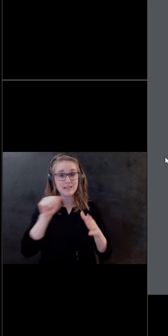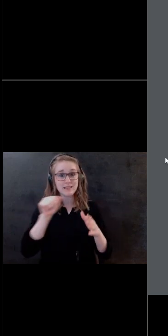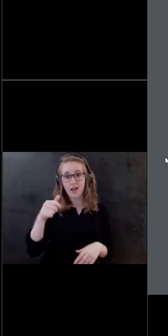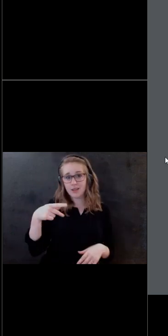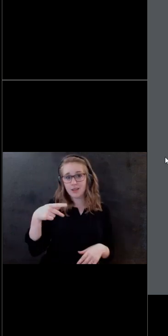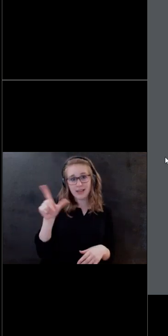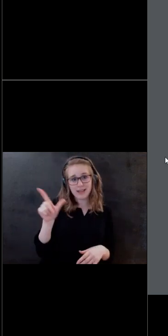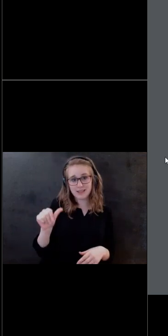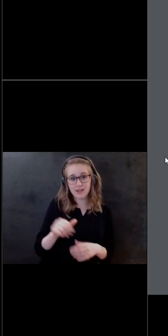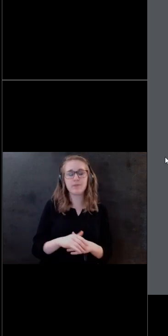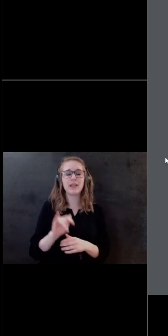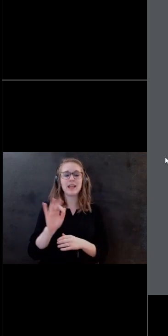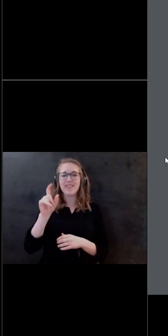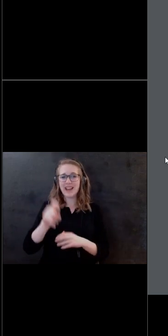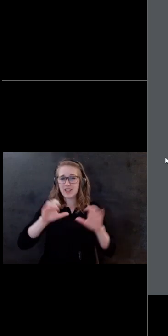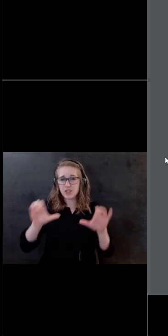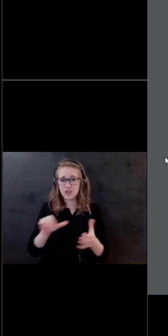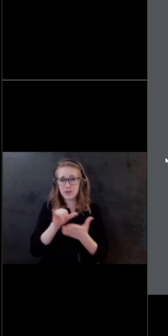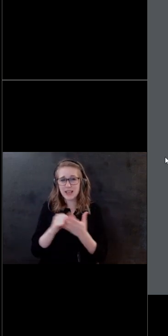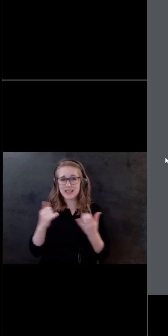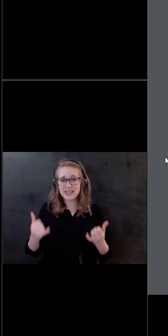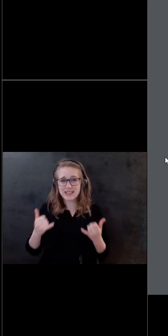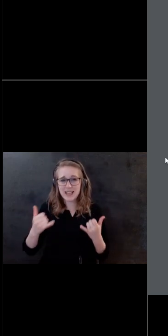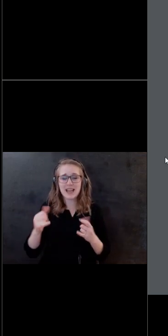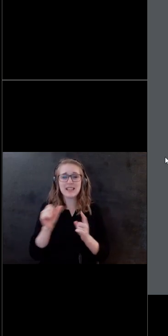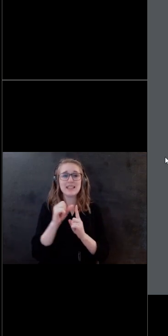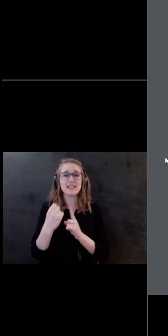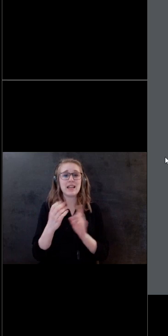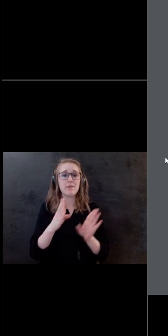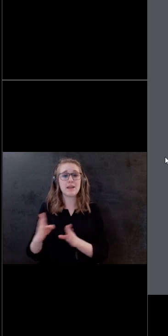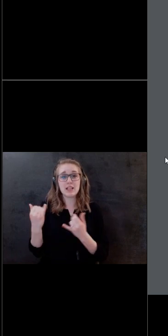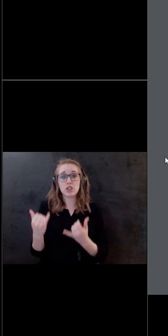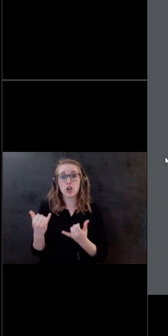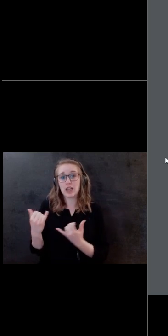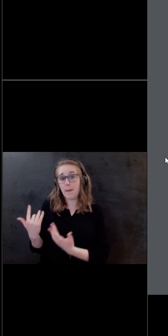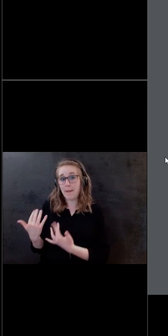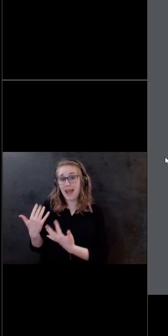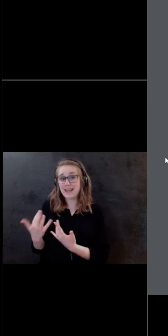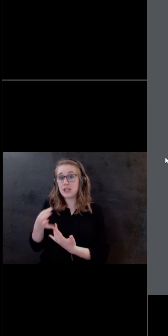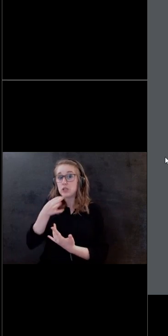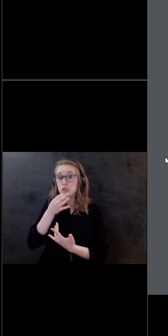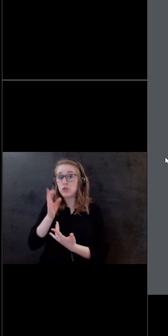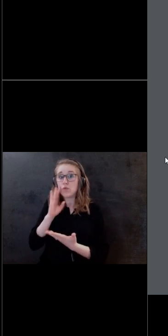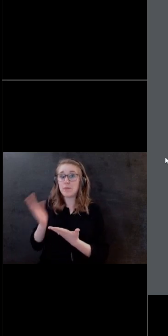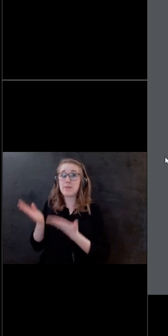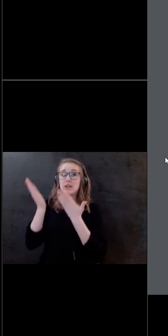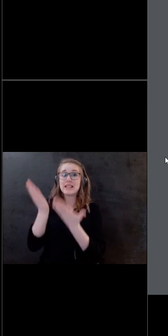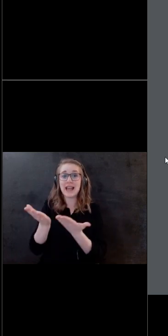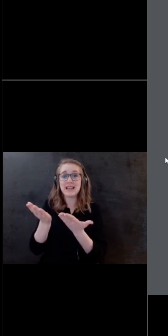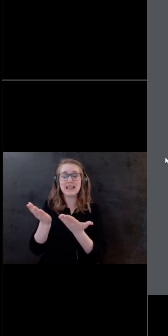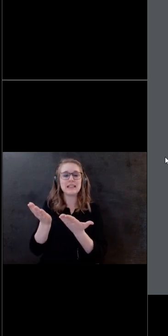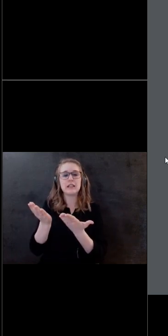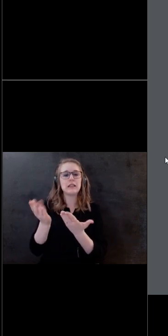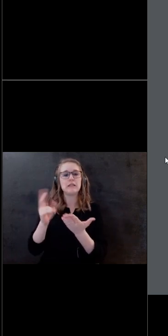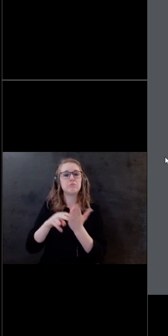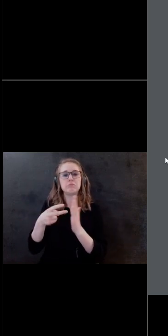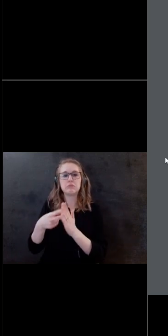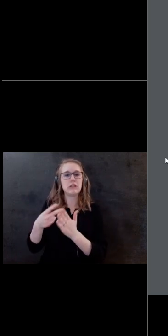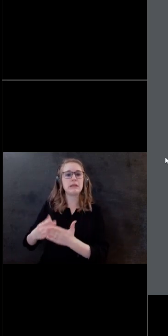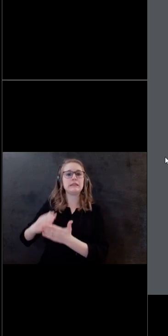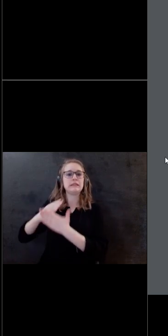if we had to do that today, the site plan that is currently pending and about to be presented to you could not go